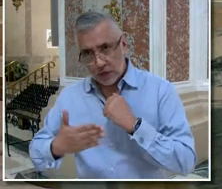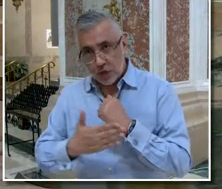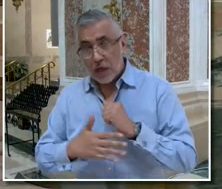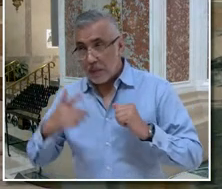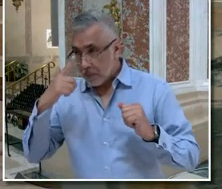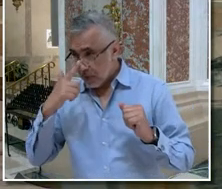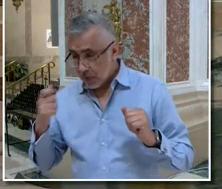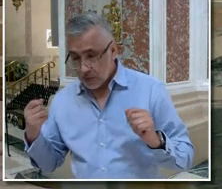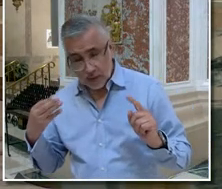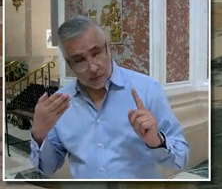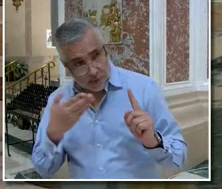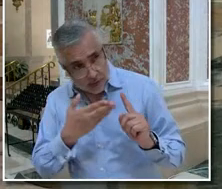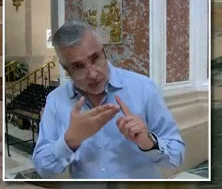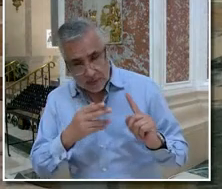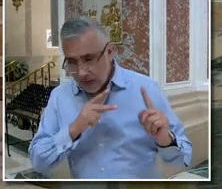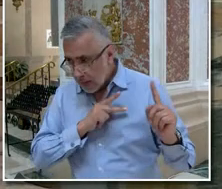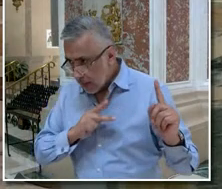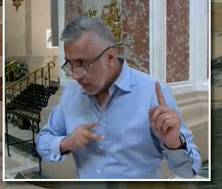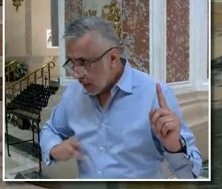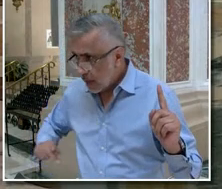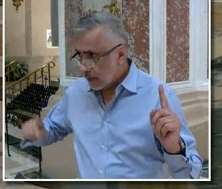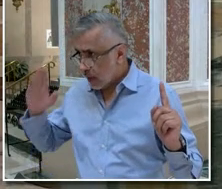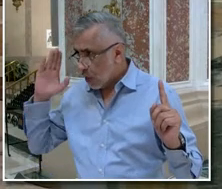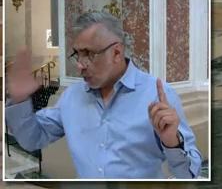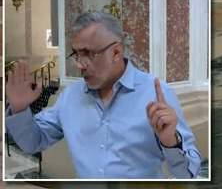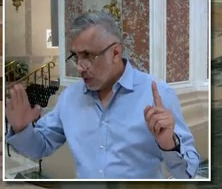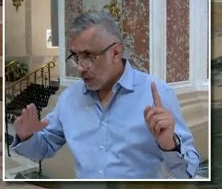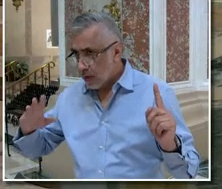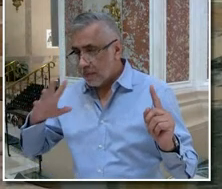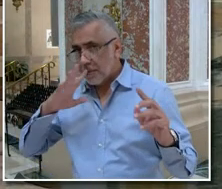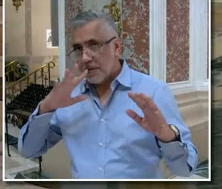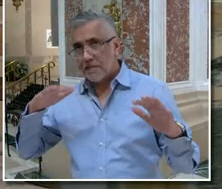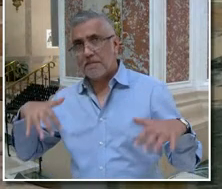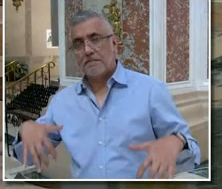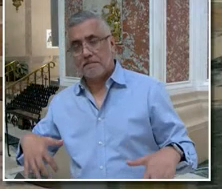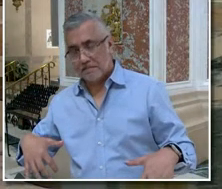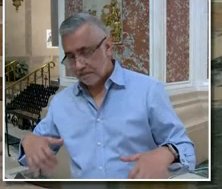him, kings shall stand speechless.